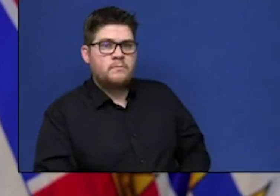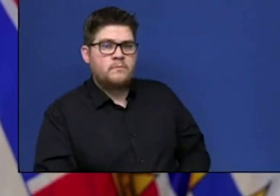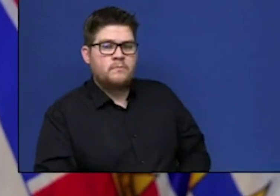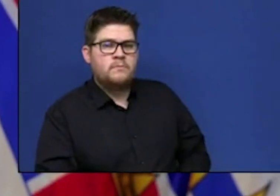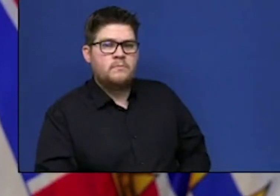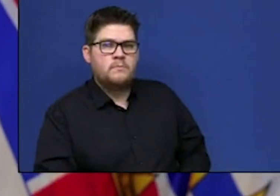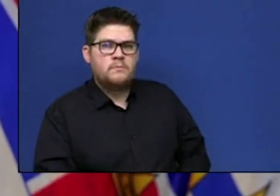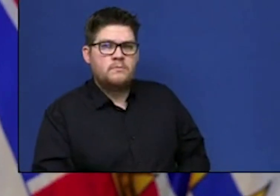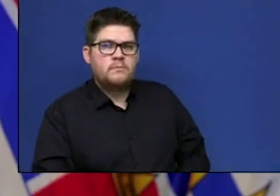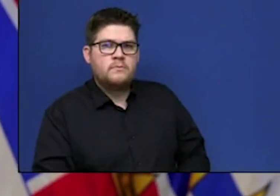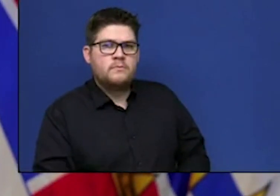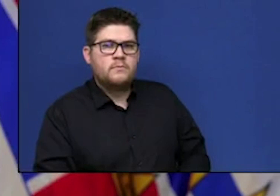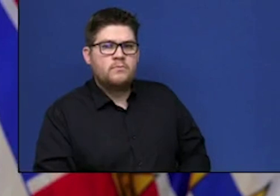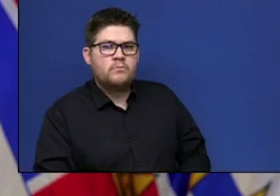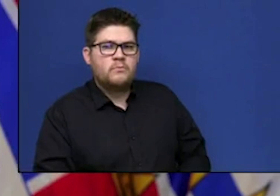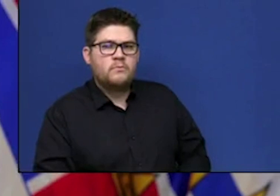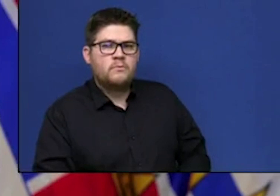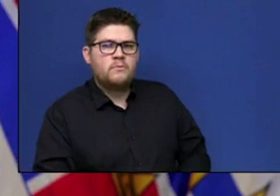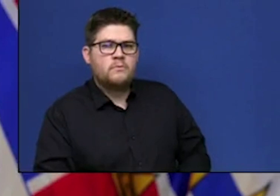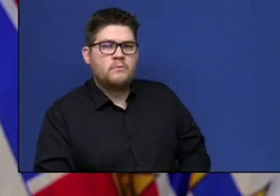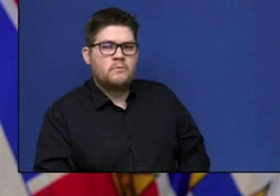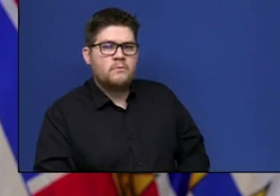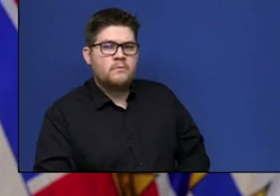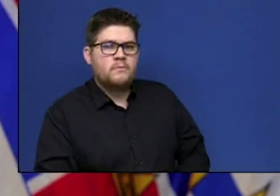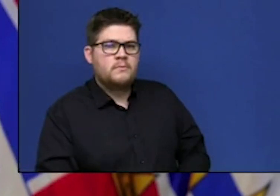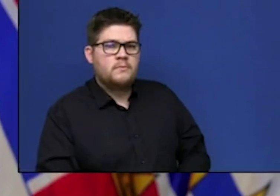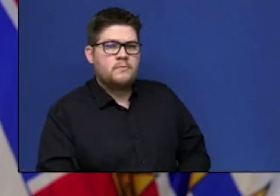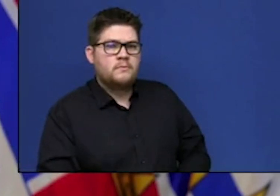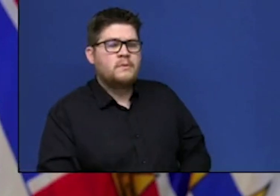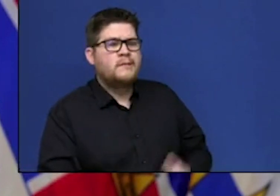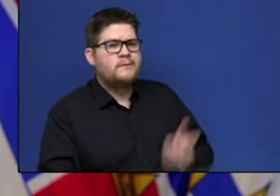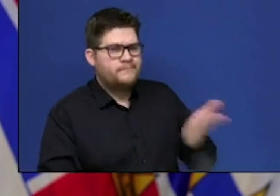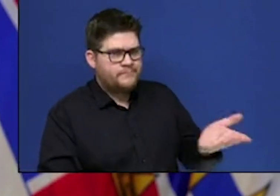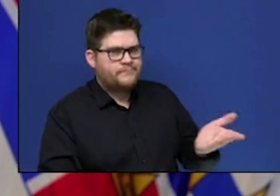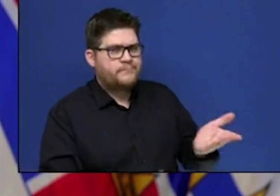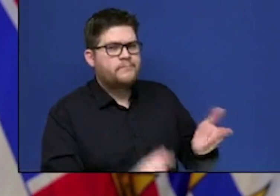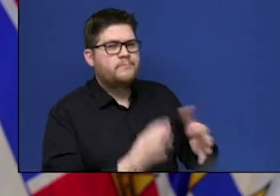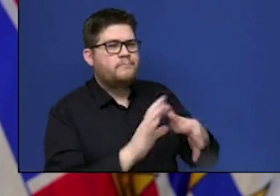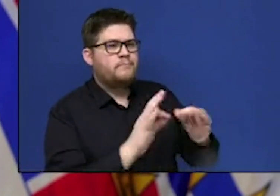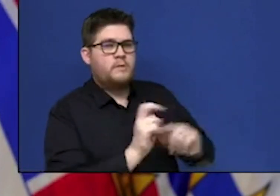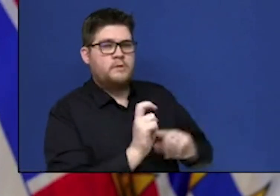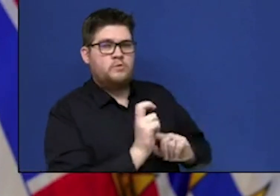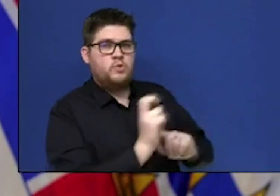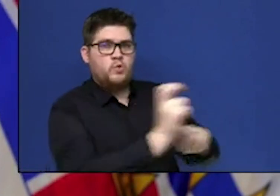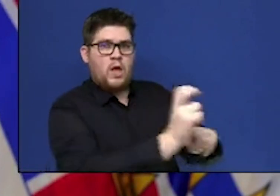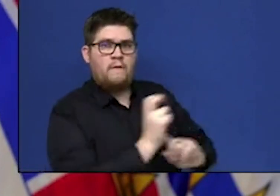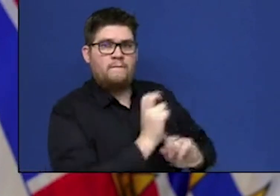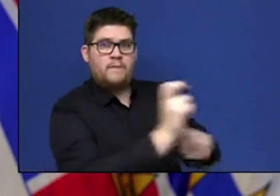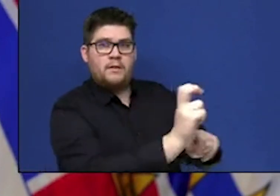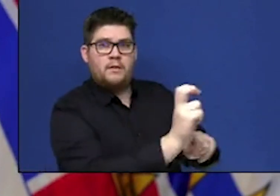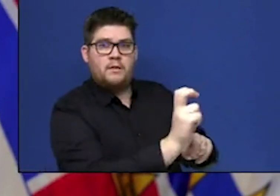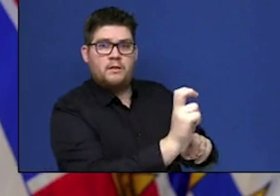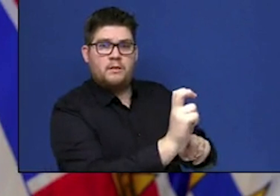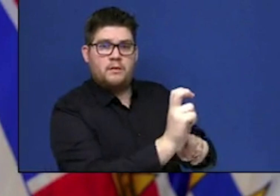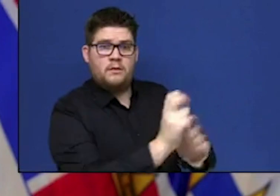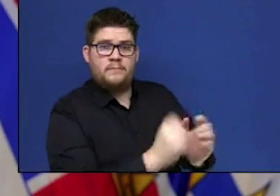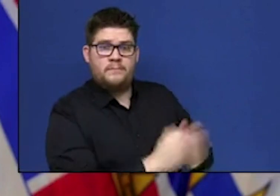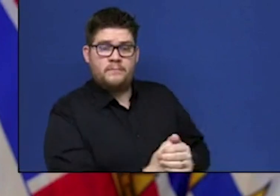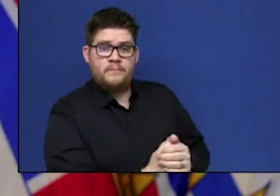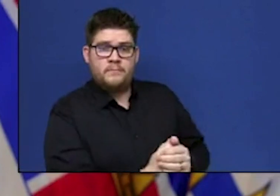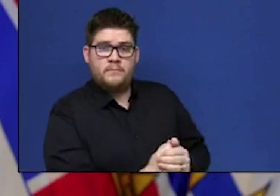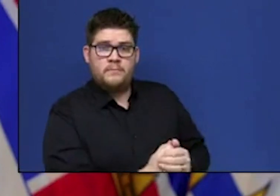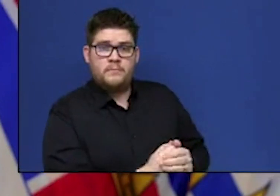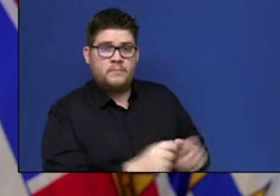we've heard all along, or are there specific measures in place to ensure that people do not travel from